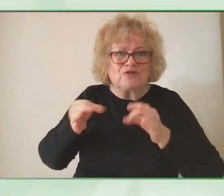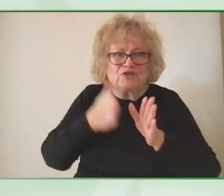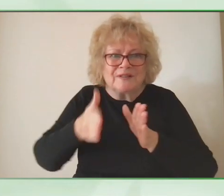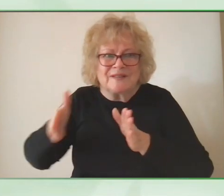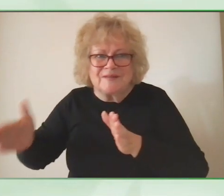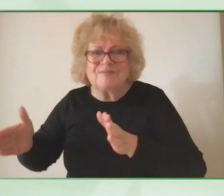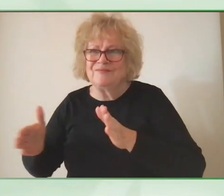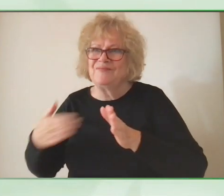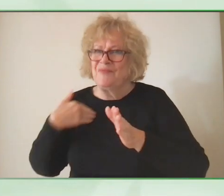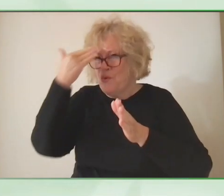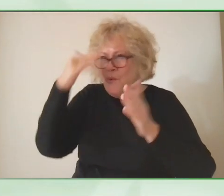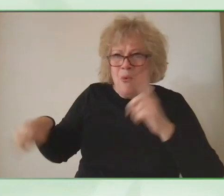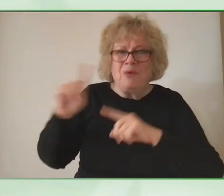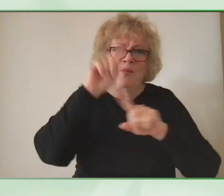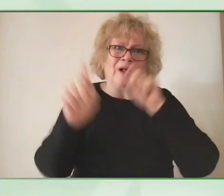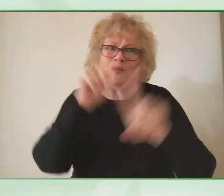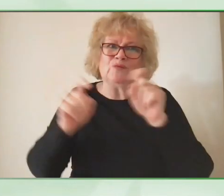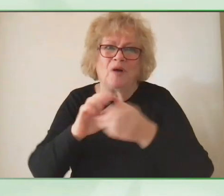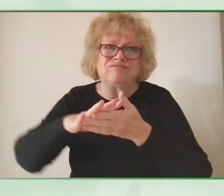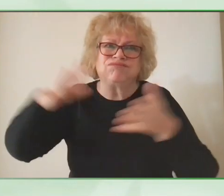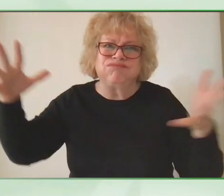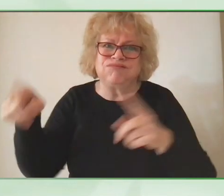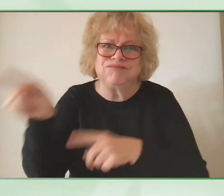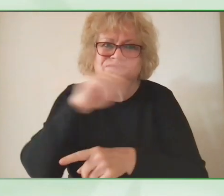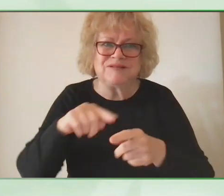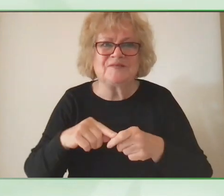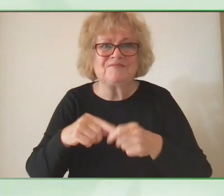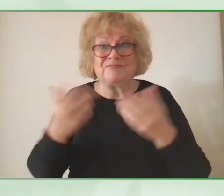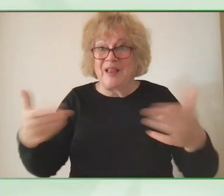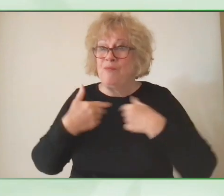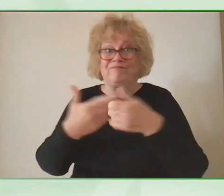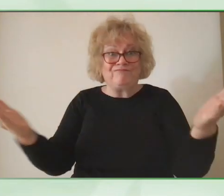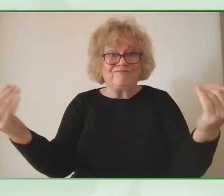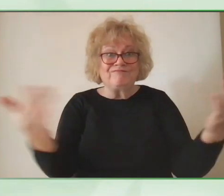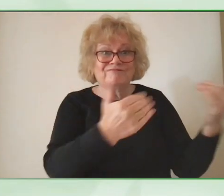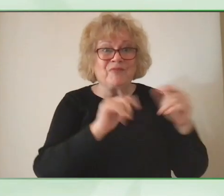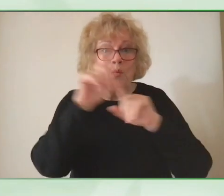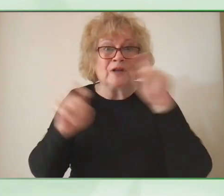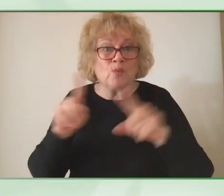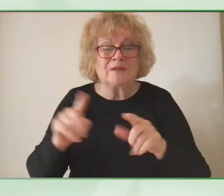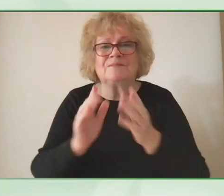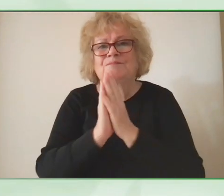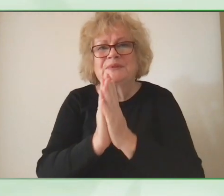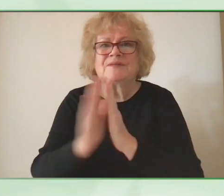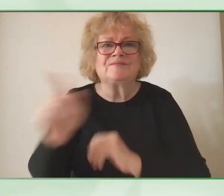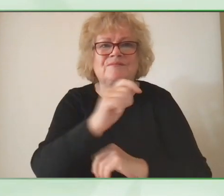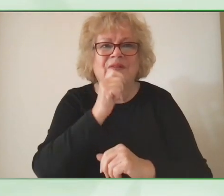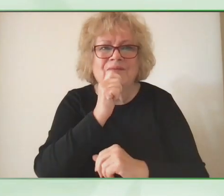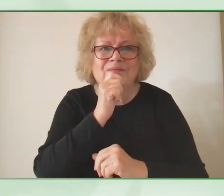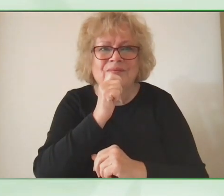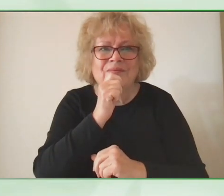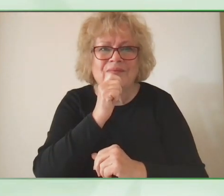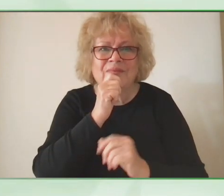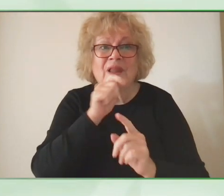works. Thanks very much. Really appreciated this. I'm based in London, both